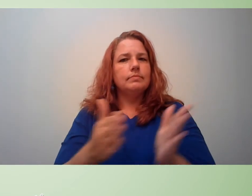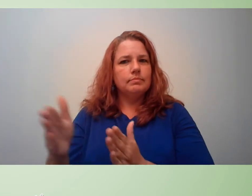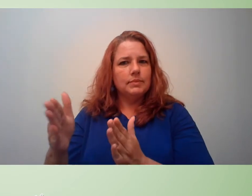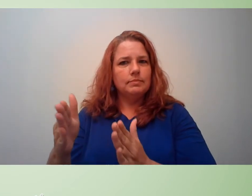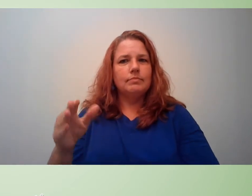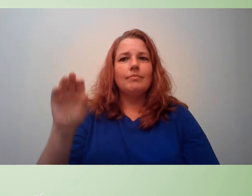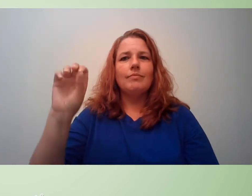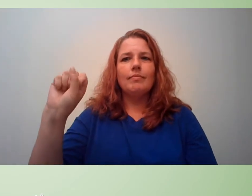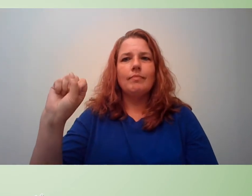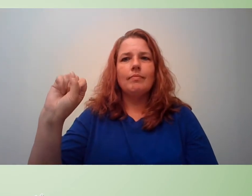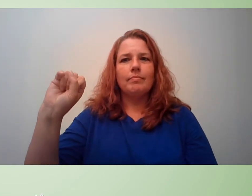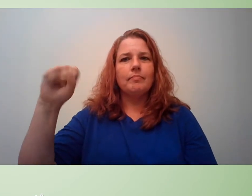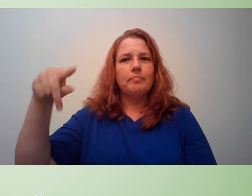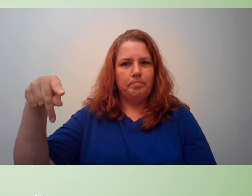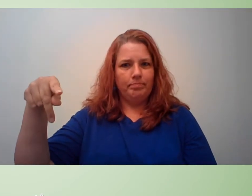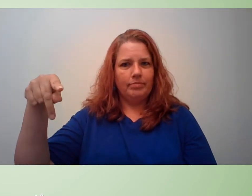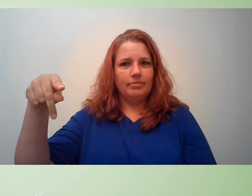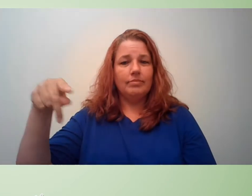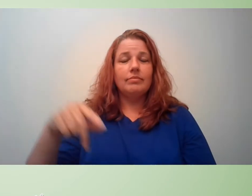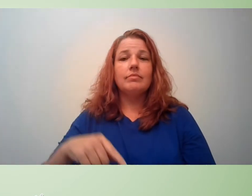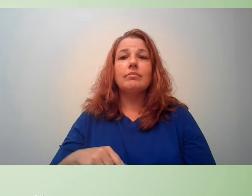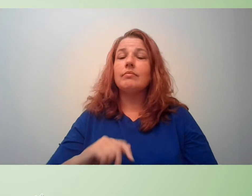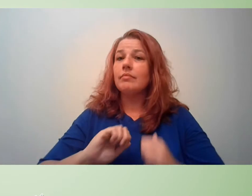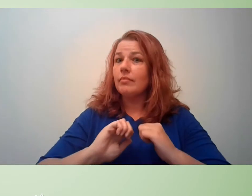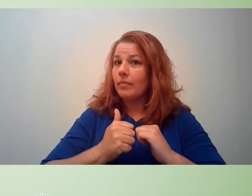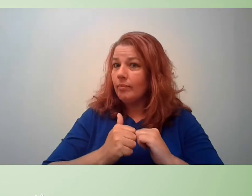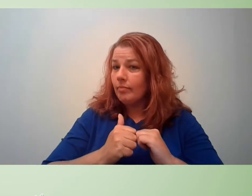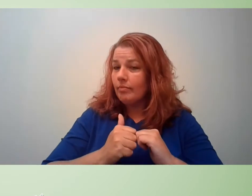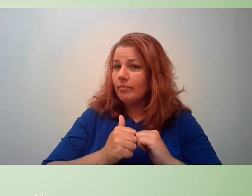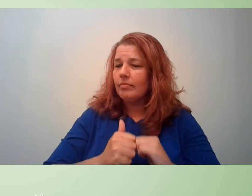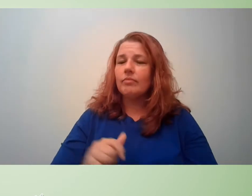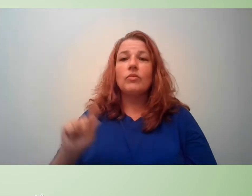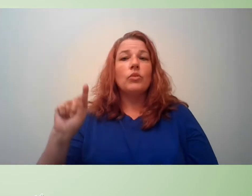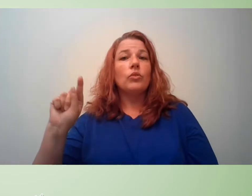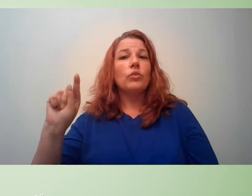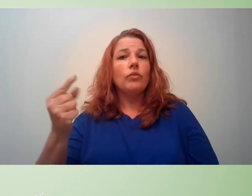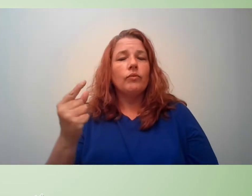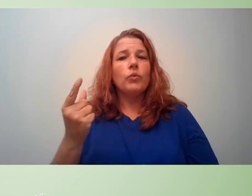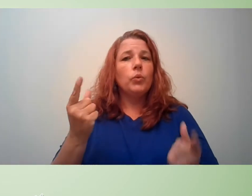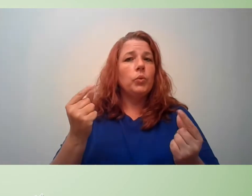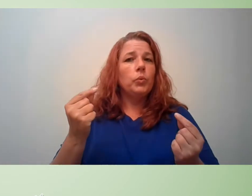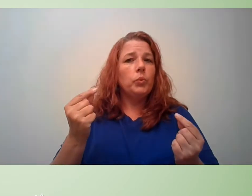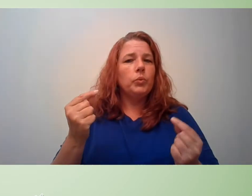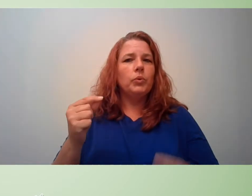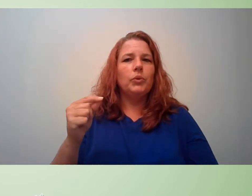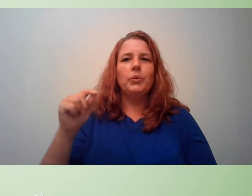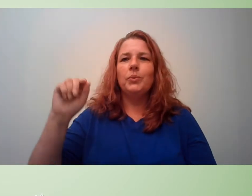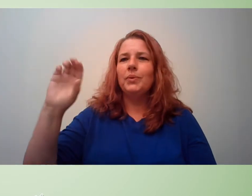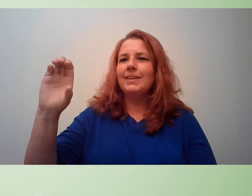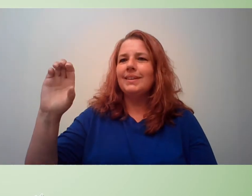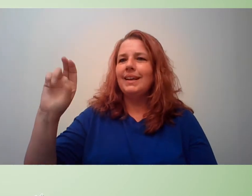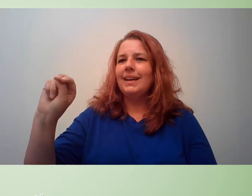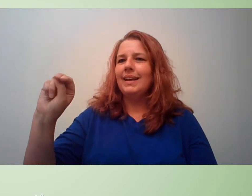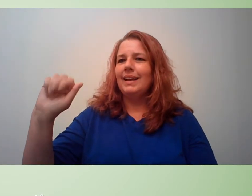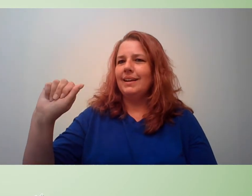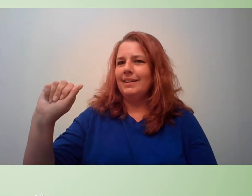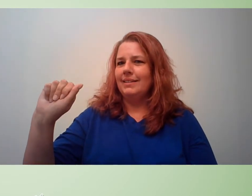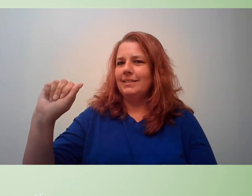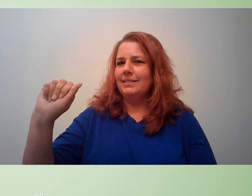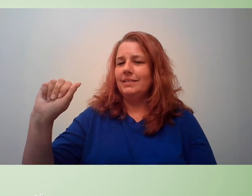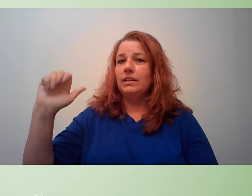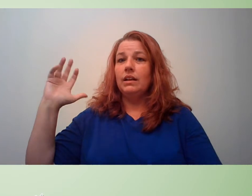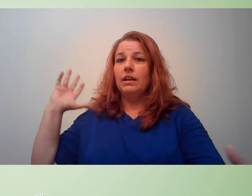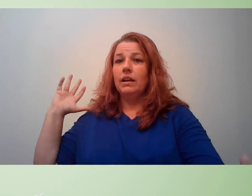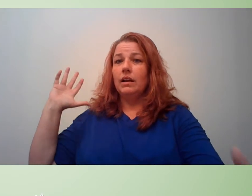this? First, we conduct a comprehensive needs assessment, or CNA. We collect feedback from parents,